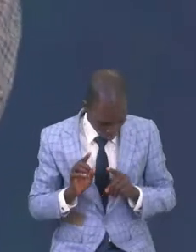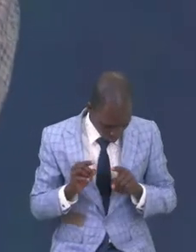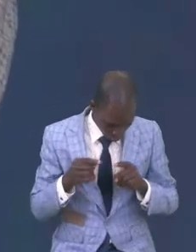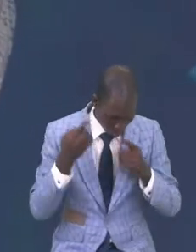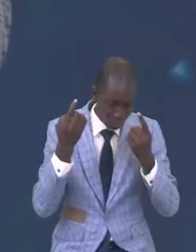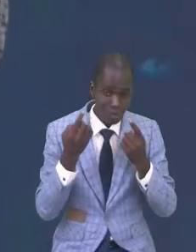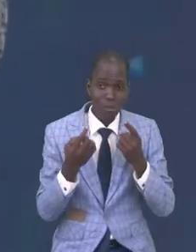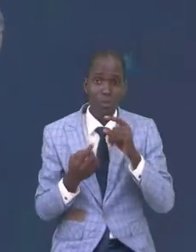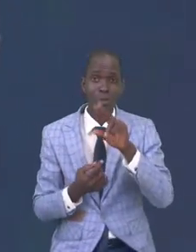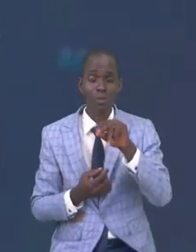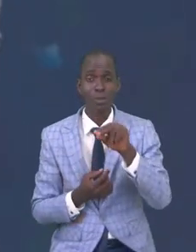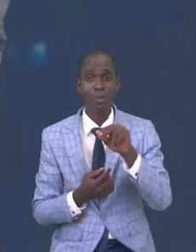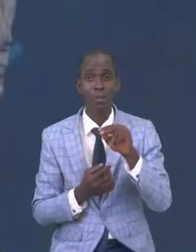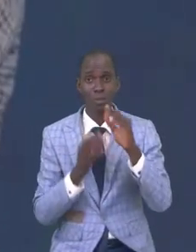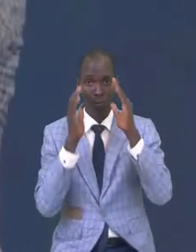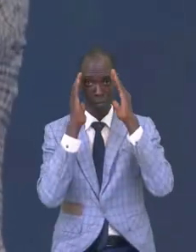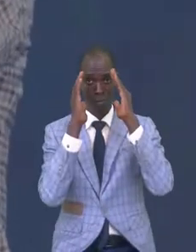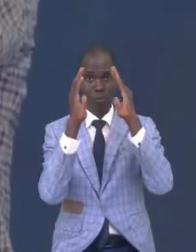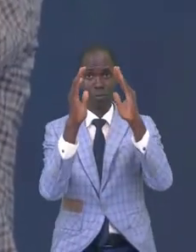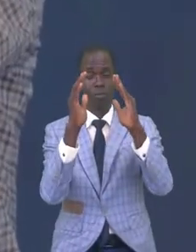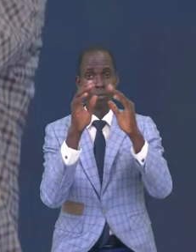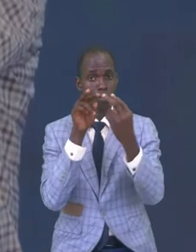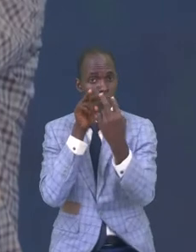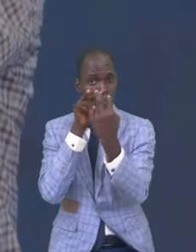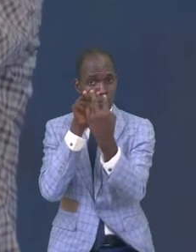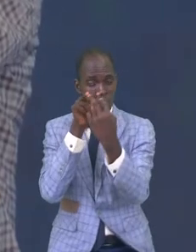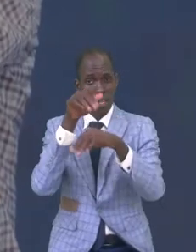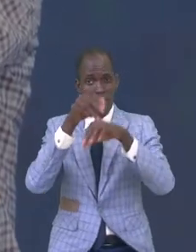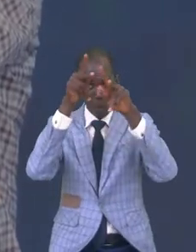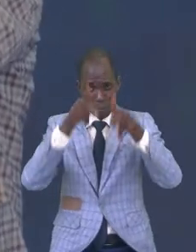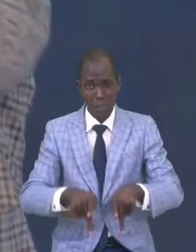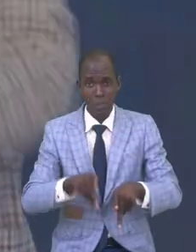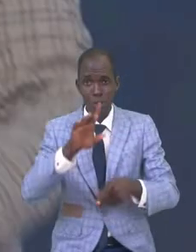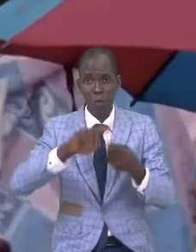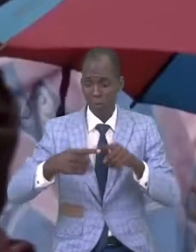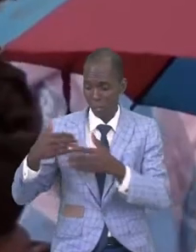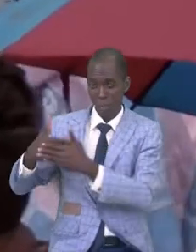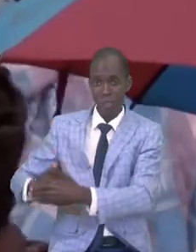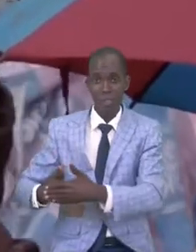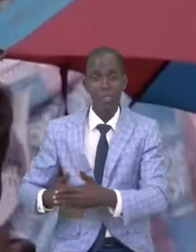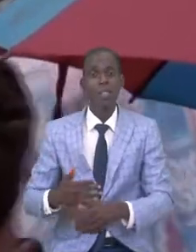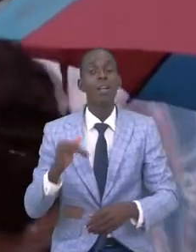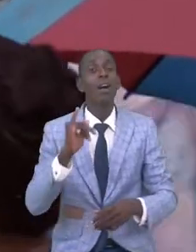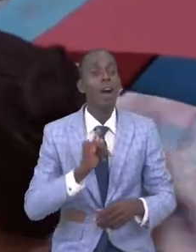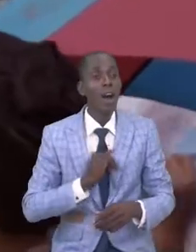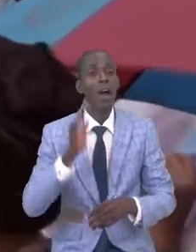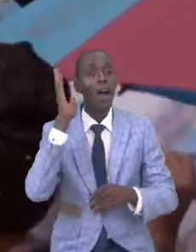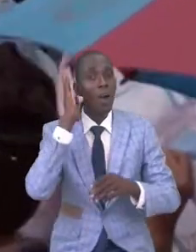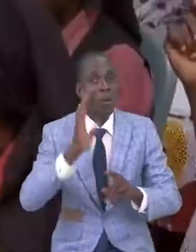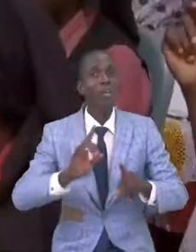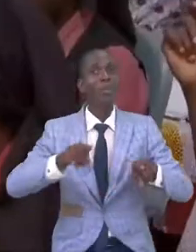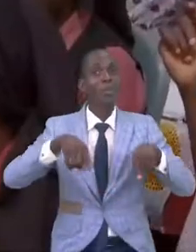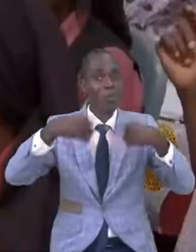Commit yourself and look at the person eyeball to eyeball and said, I will